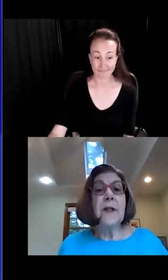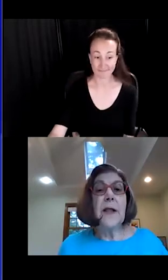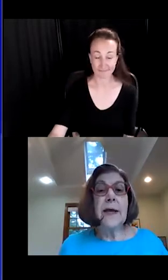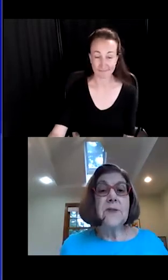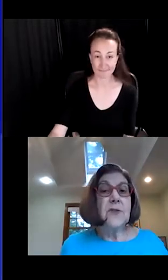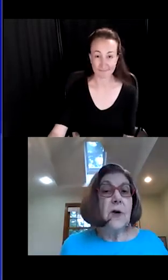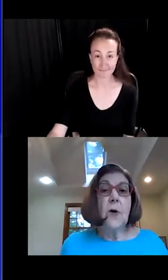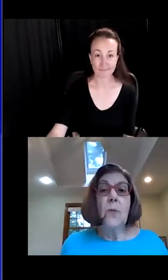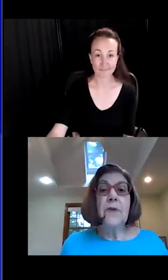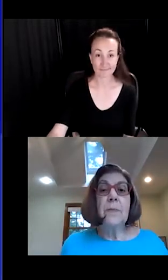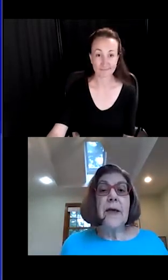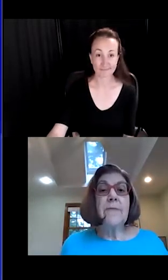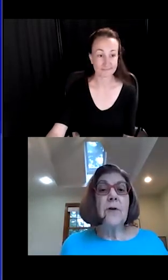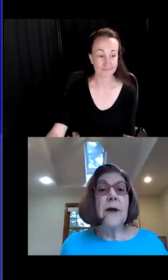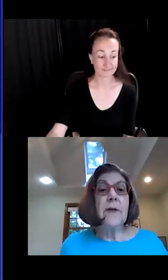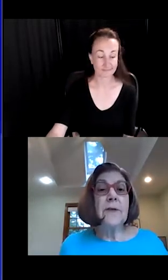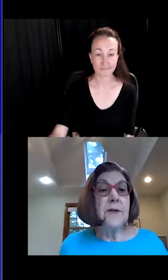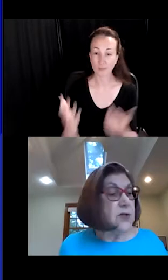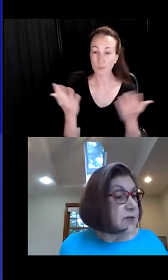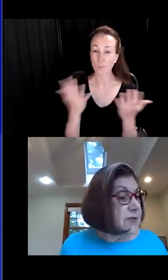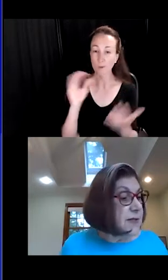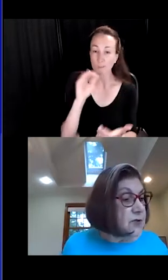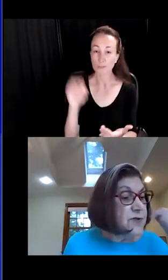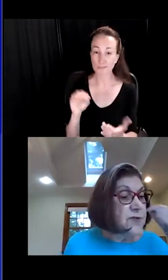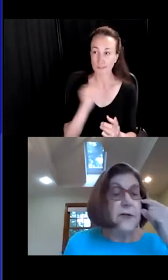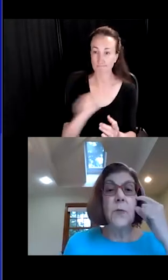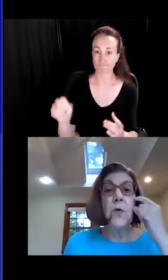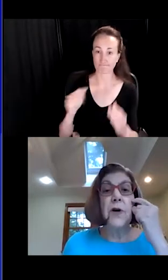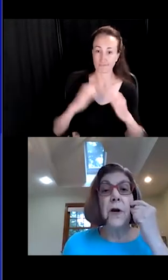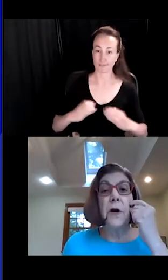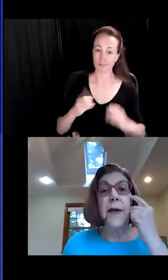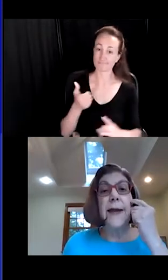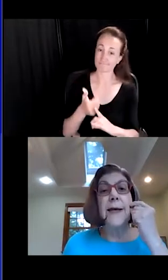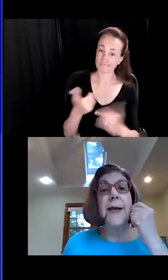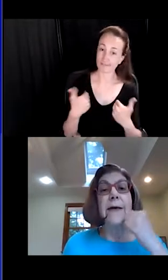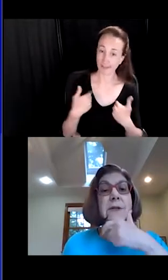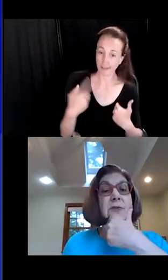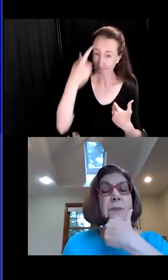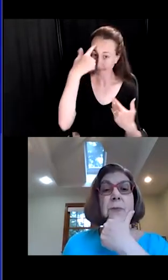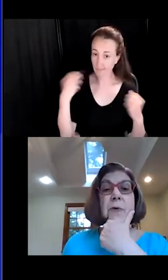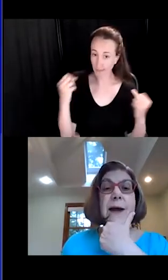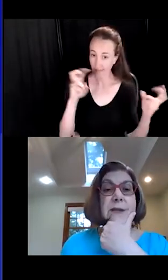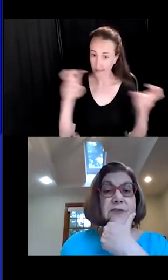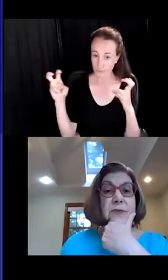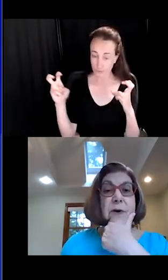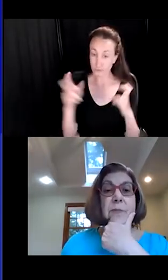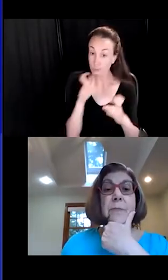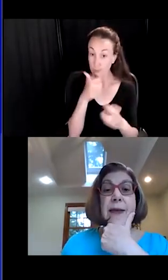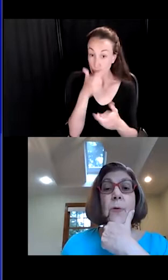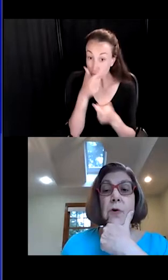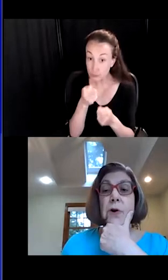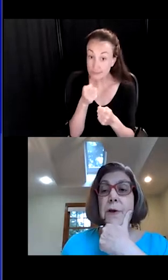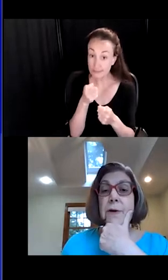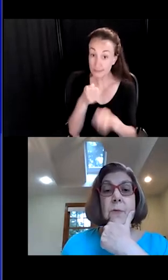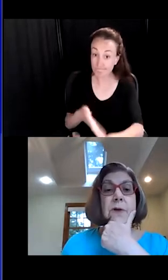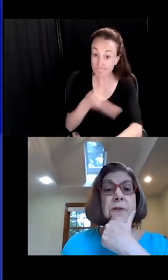percentage of clients with behavioral health conditions interested in work are getting an evidence-based practice to help them